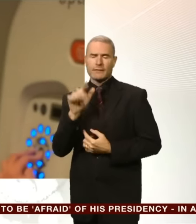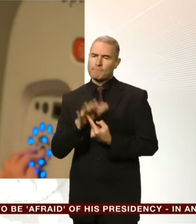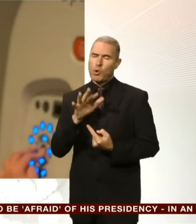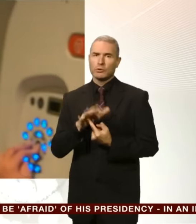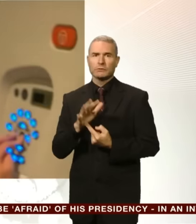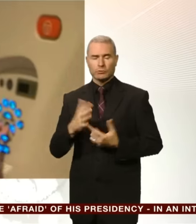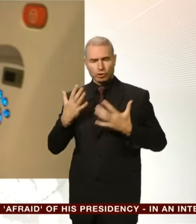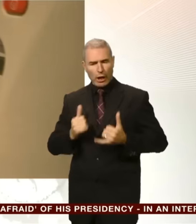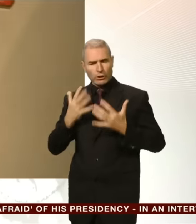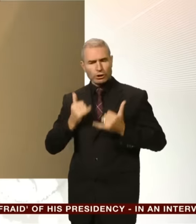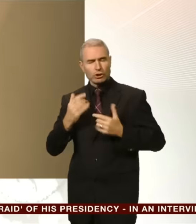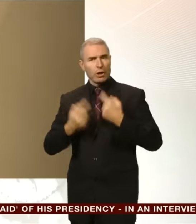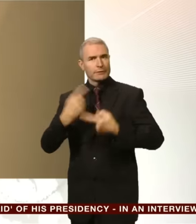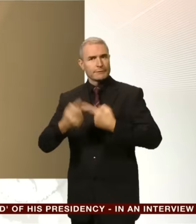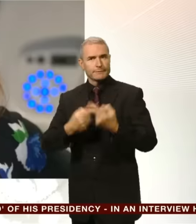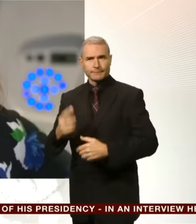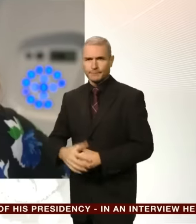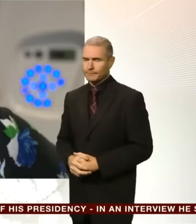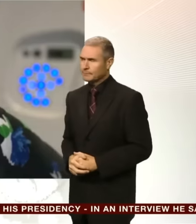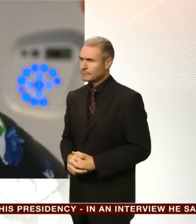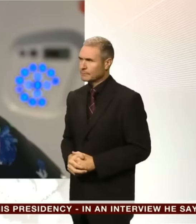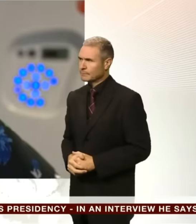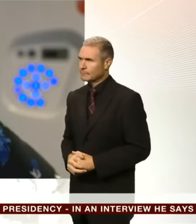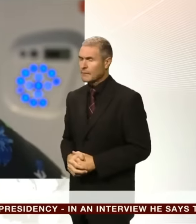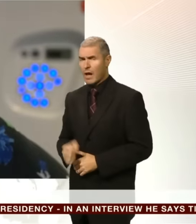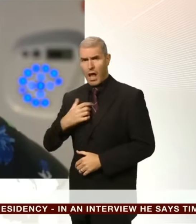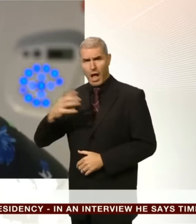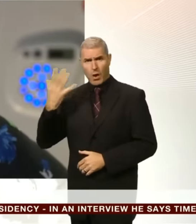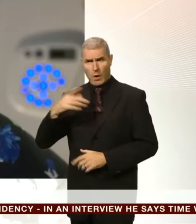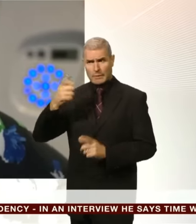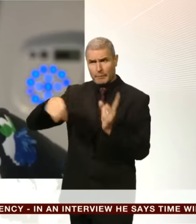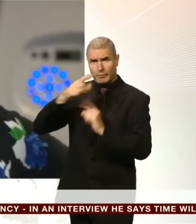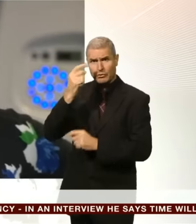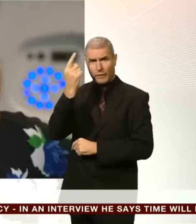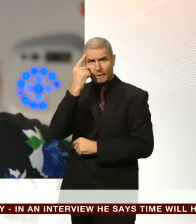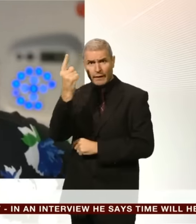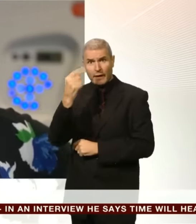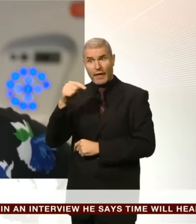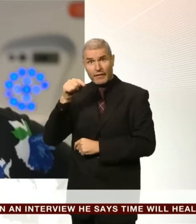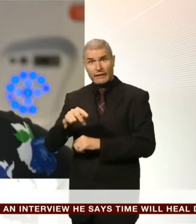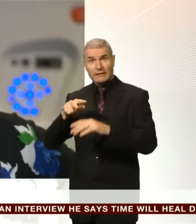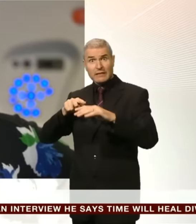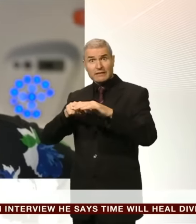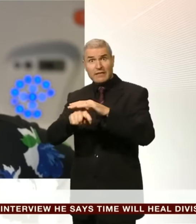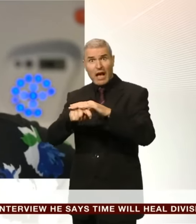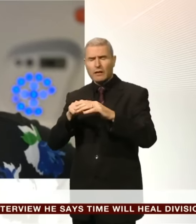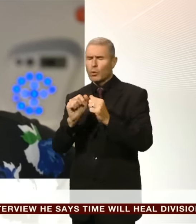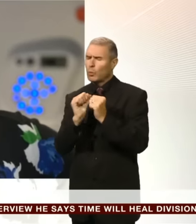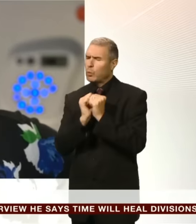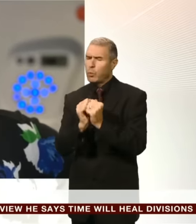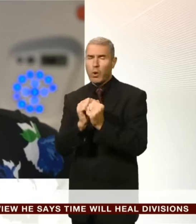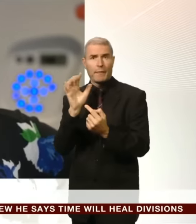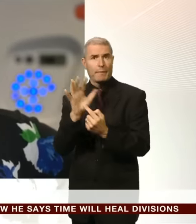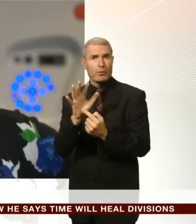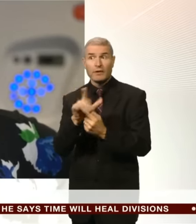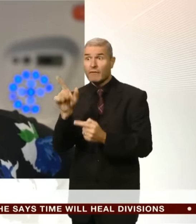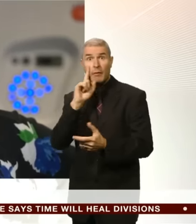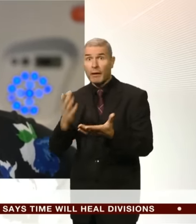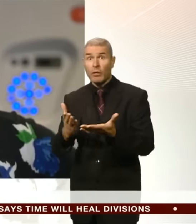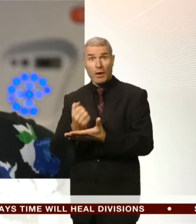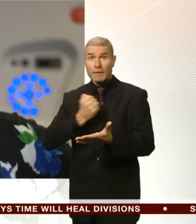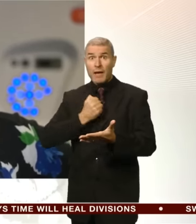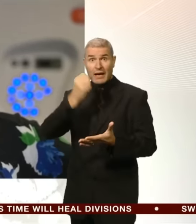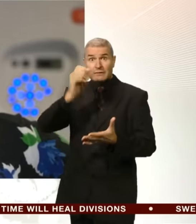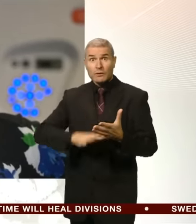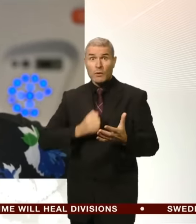these scans can be. I just wish people would take notice and have this done, because if they've not gone through what I've